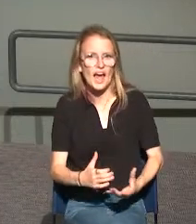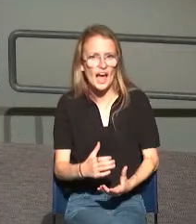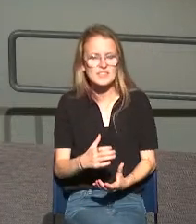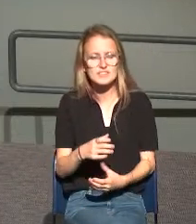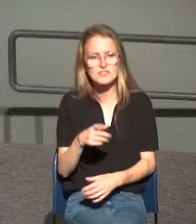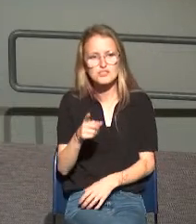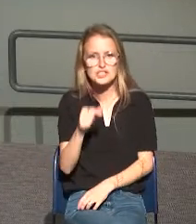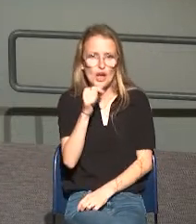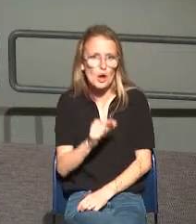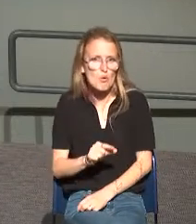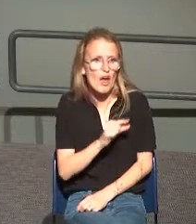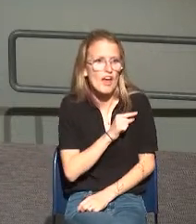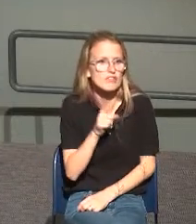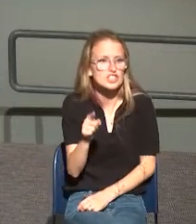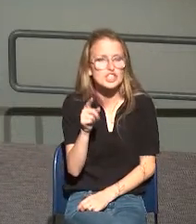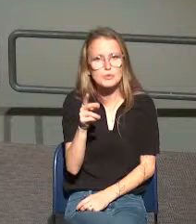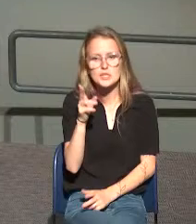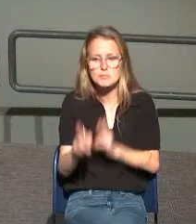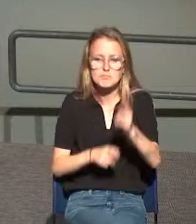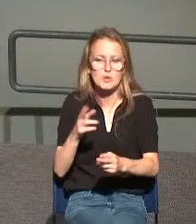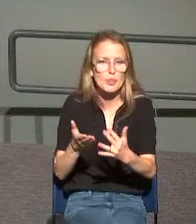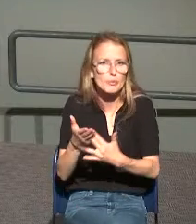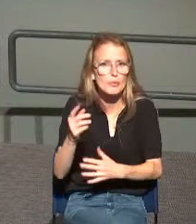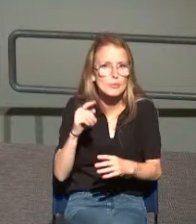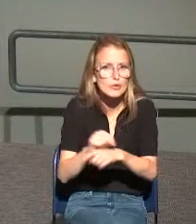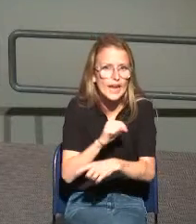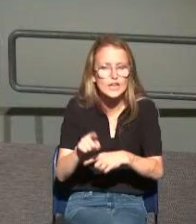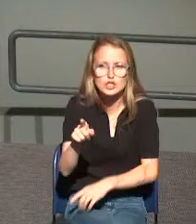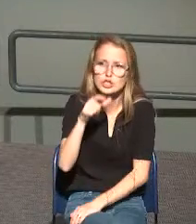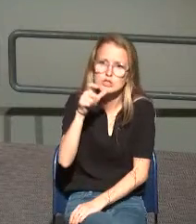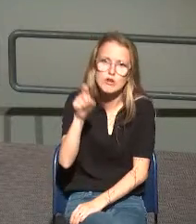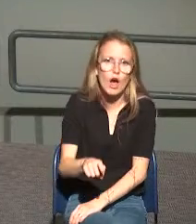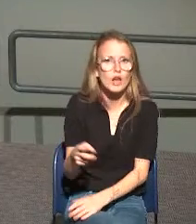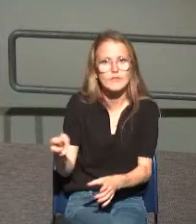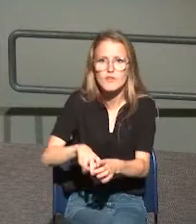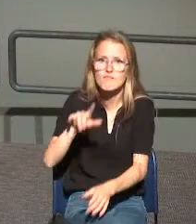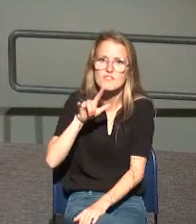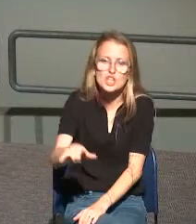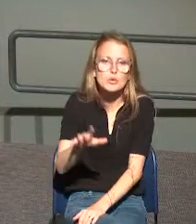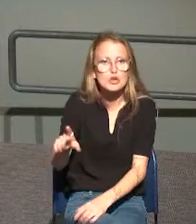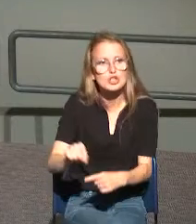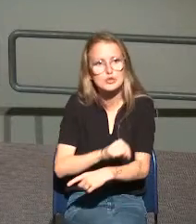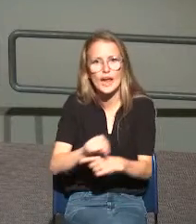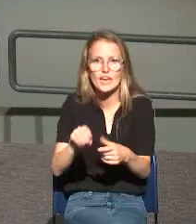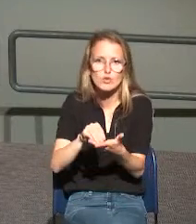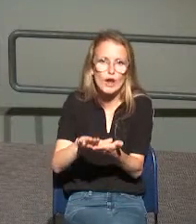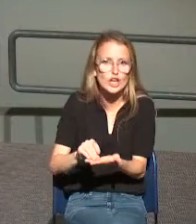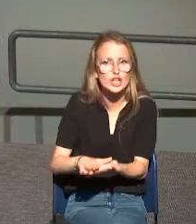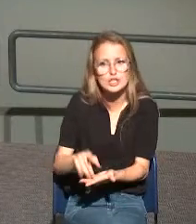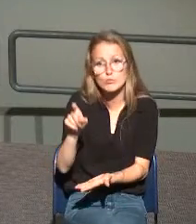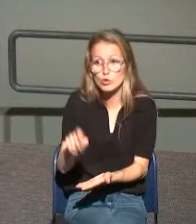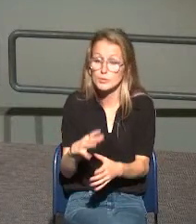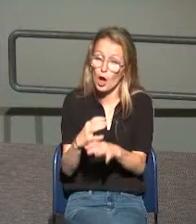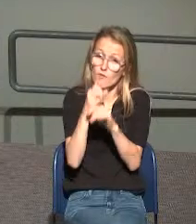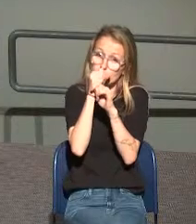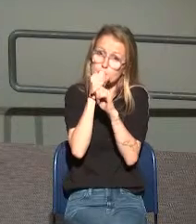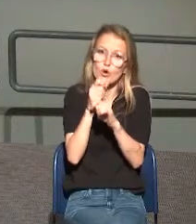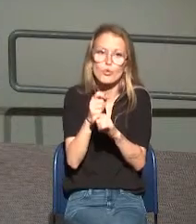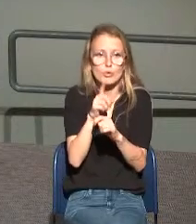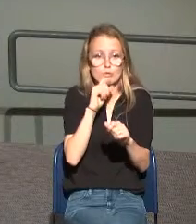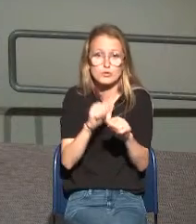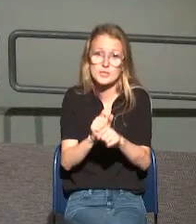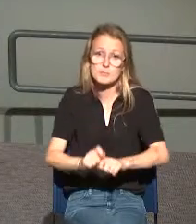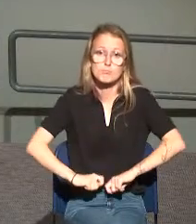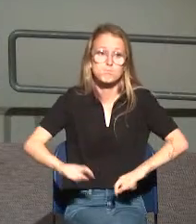was not qualified. She was rushed through training. She should not have been there. Her training records, which were supposed to be confidential, were